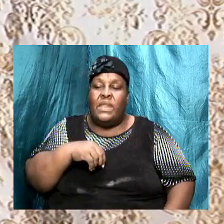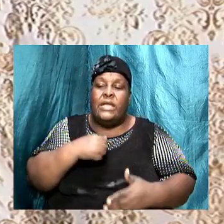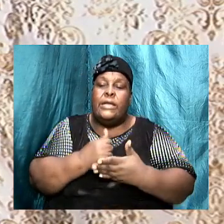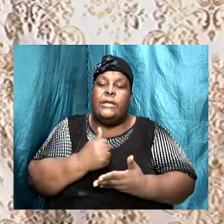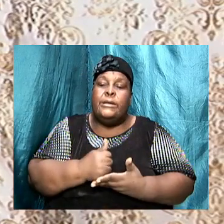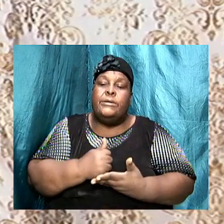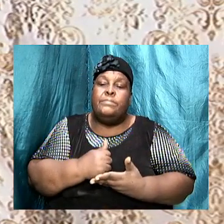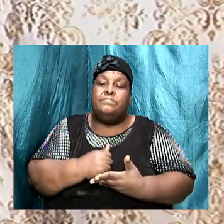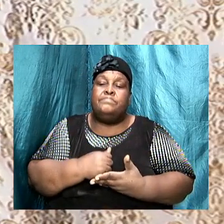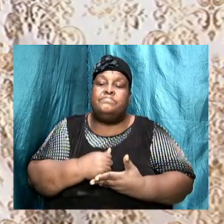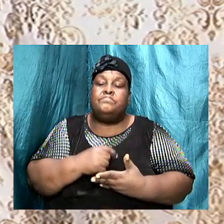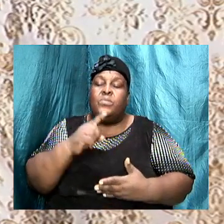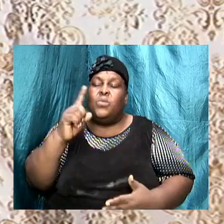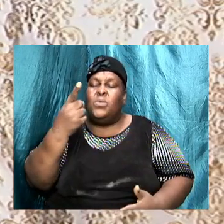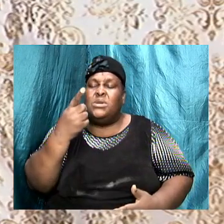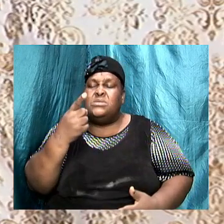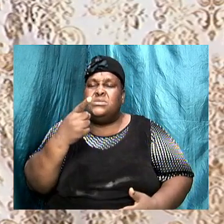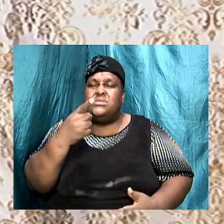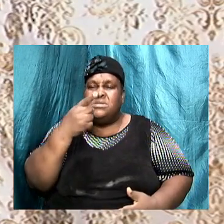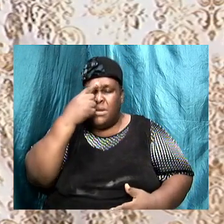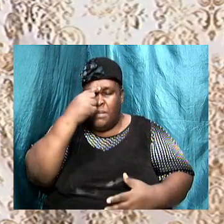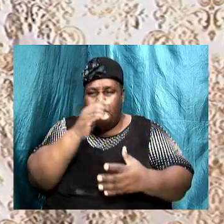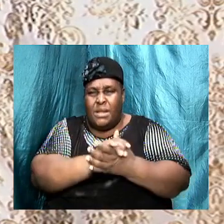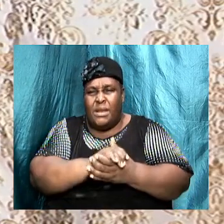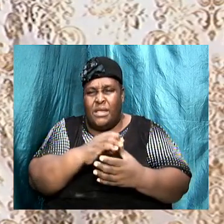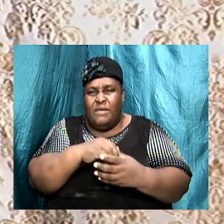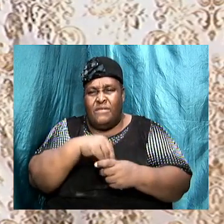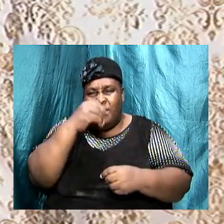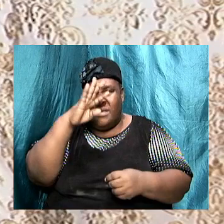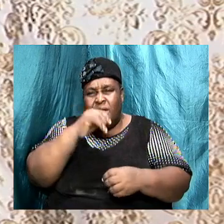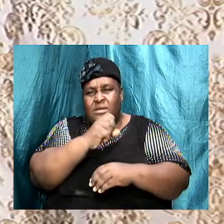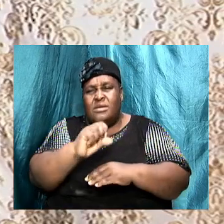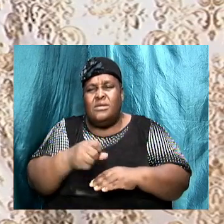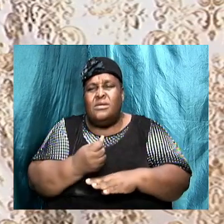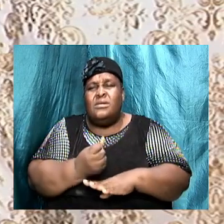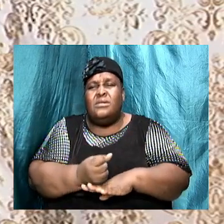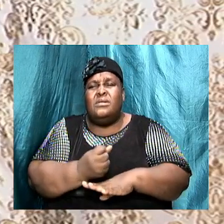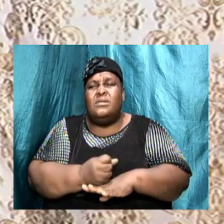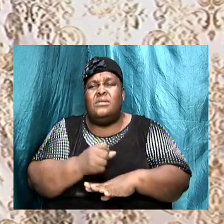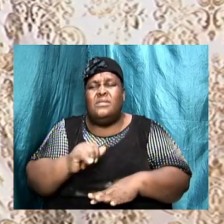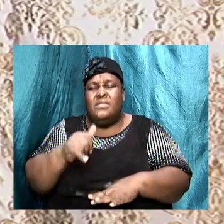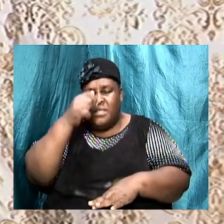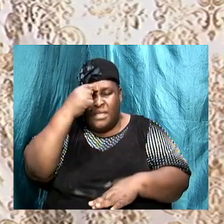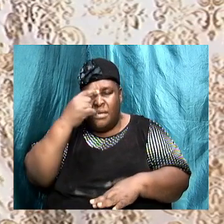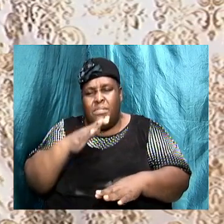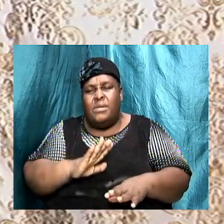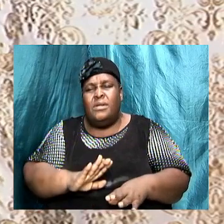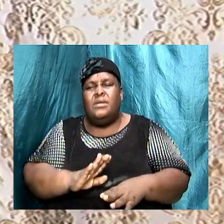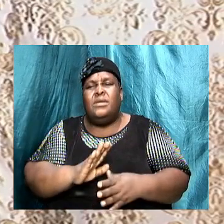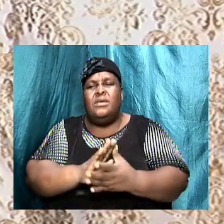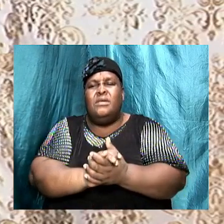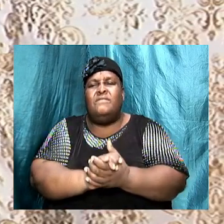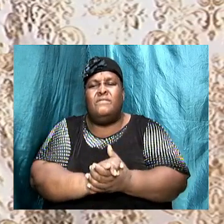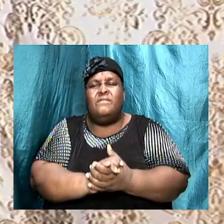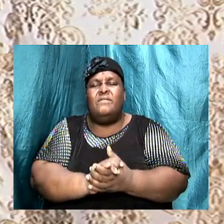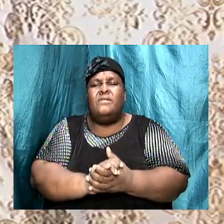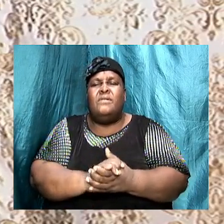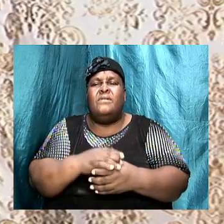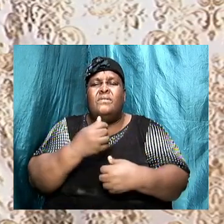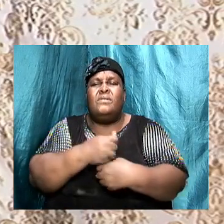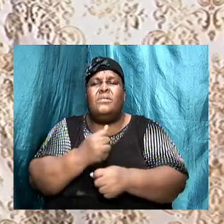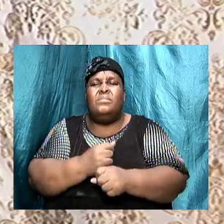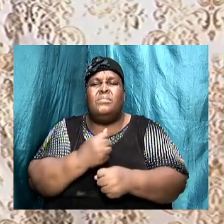Amen. So once belief in God is established, then that belief will prompt us to